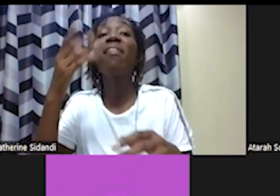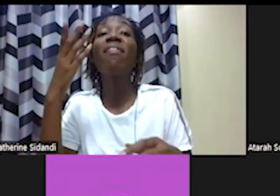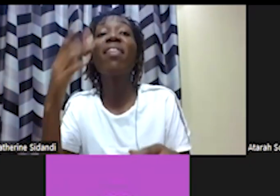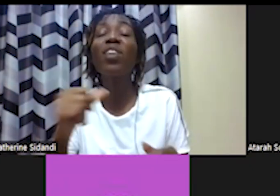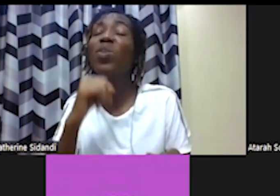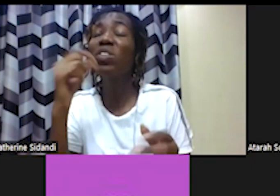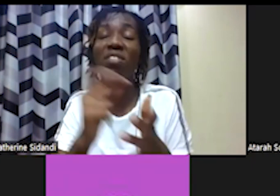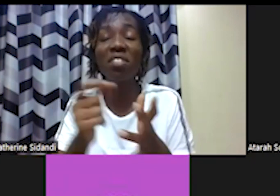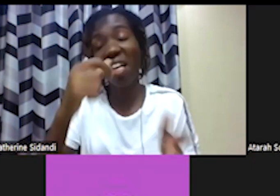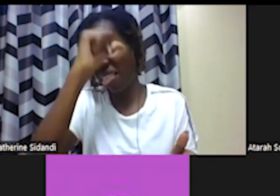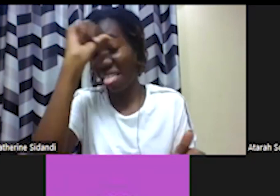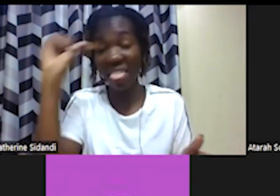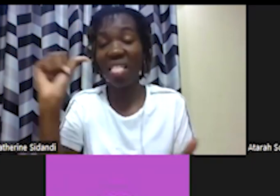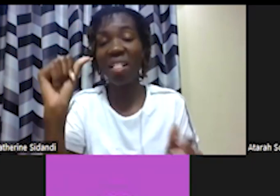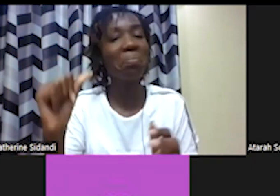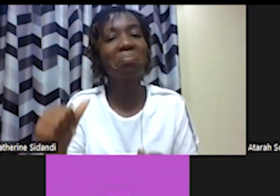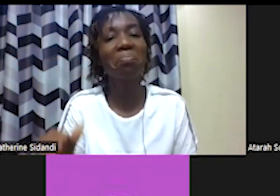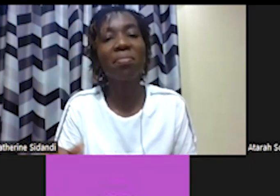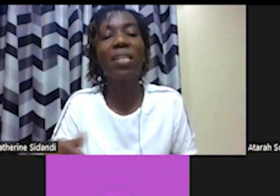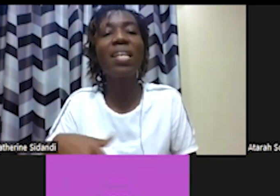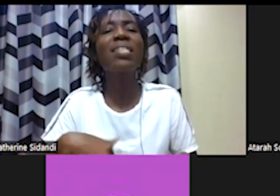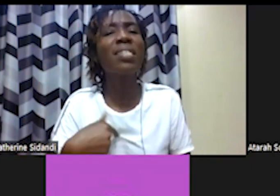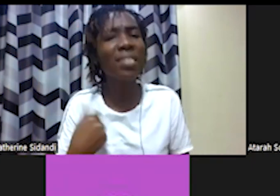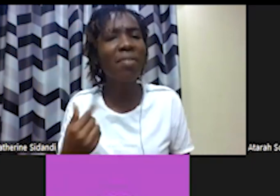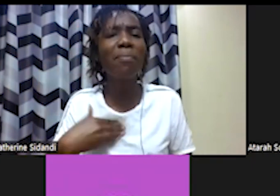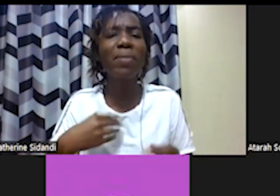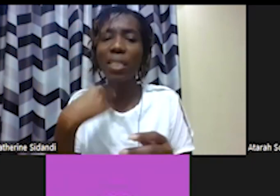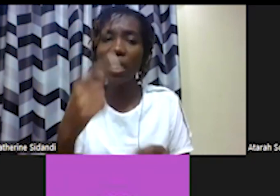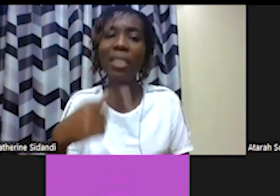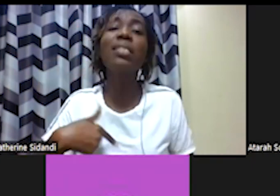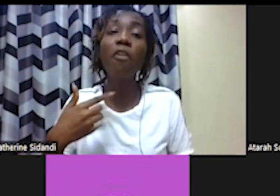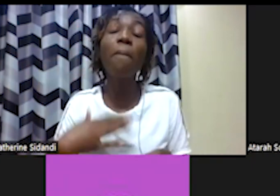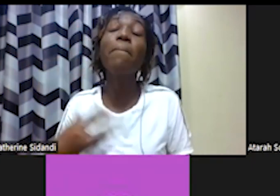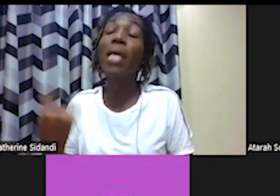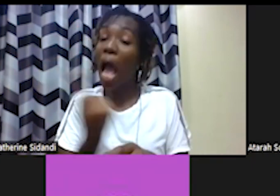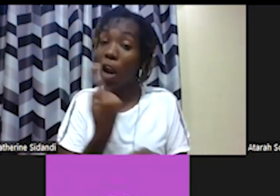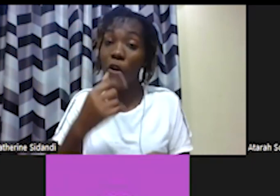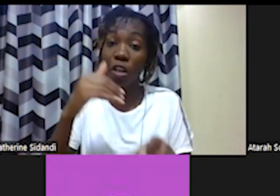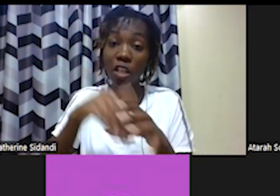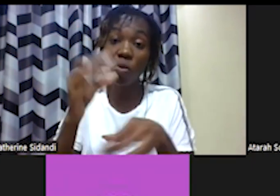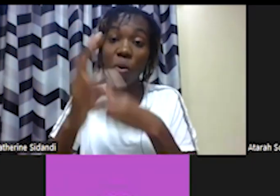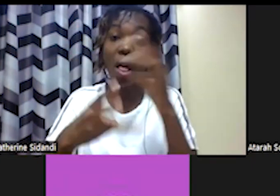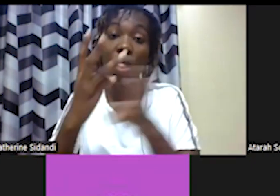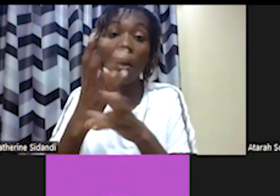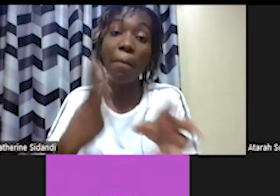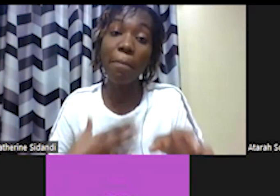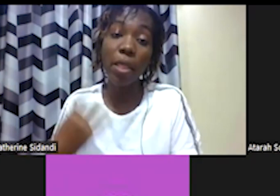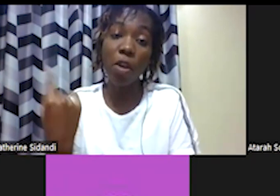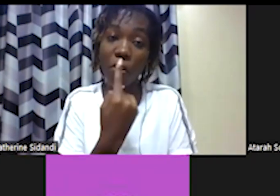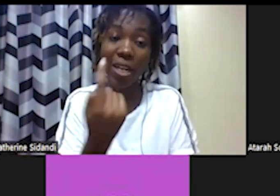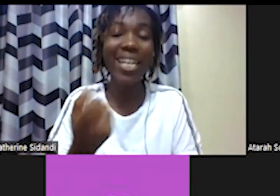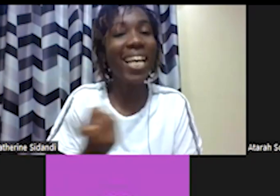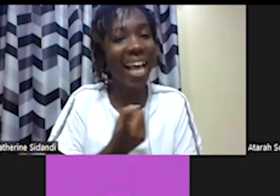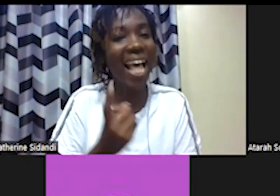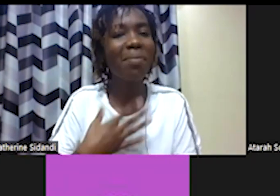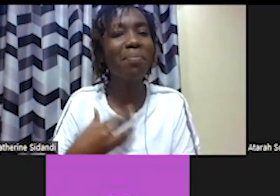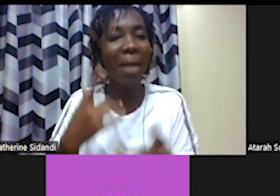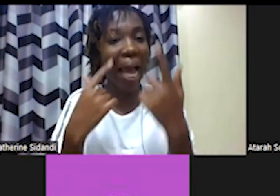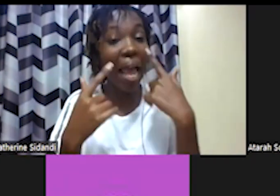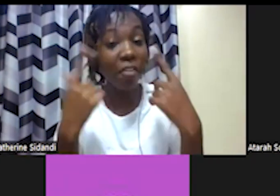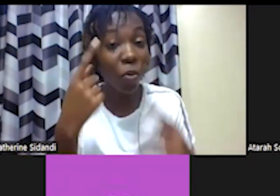it must be self-determination, where I tell myself, I am alone in this world. I am the only girl. Nitamlilia